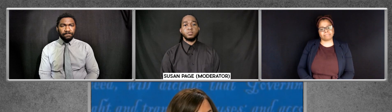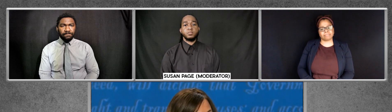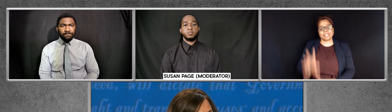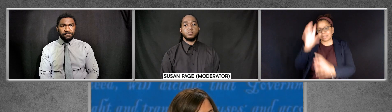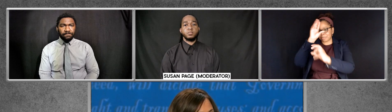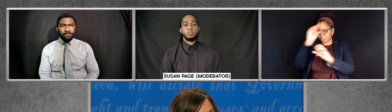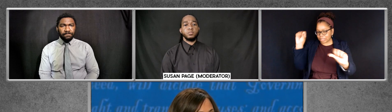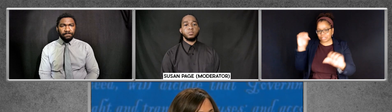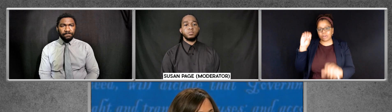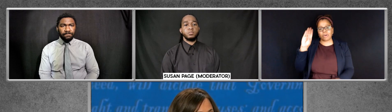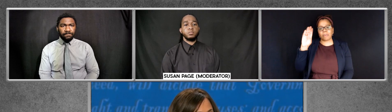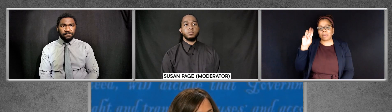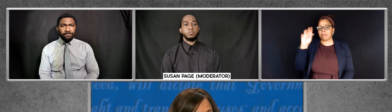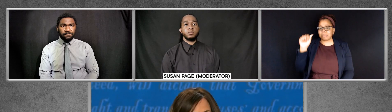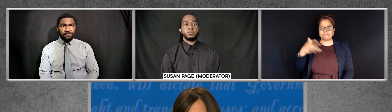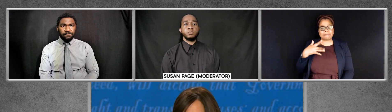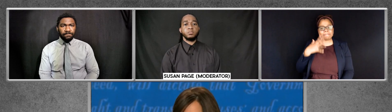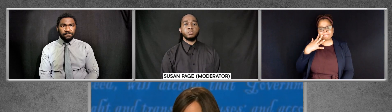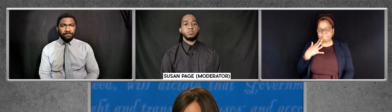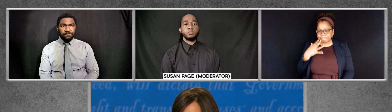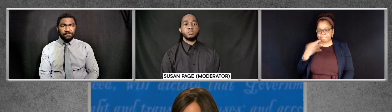feels the same way.